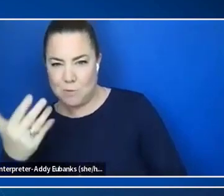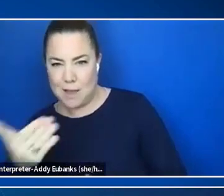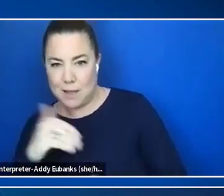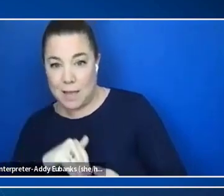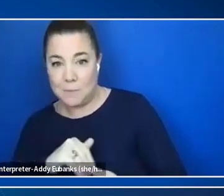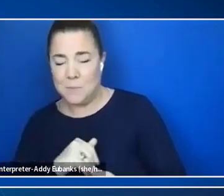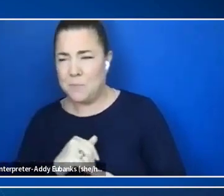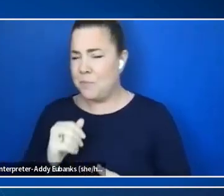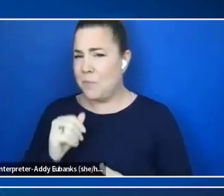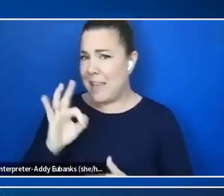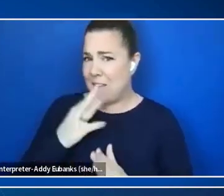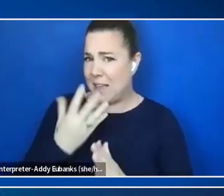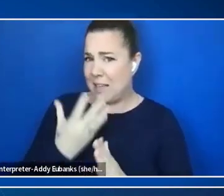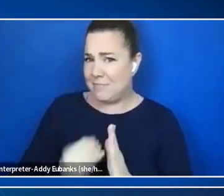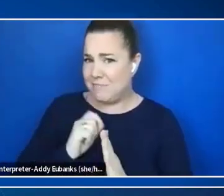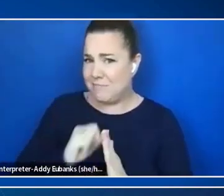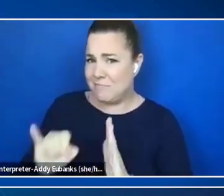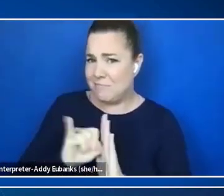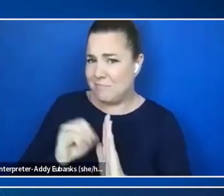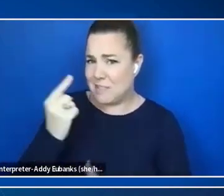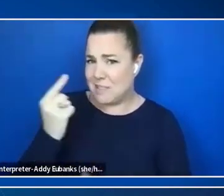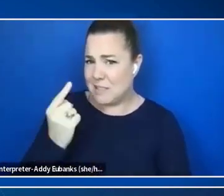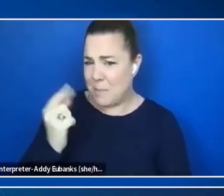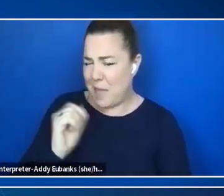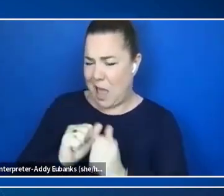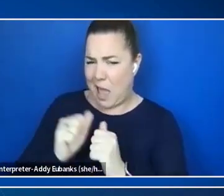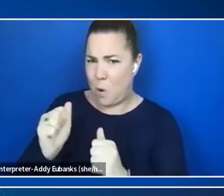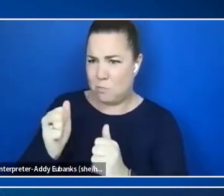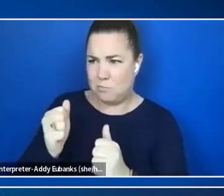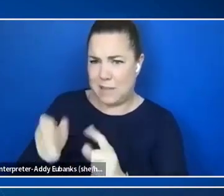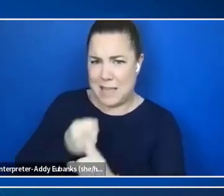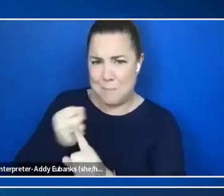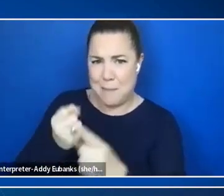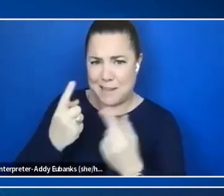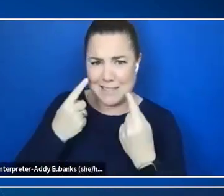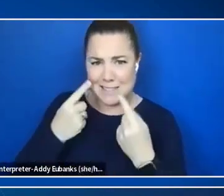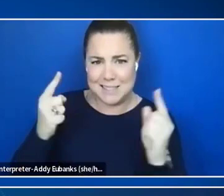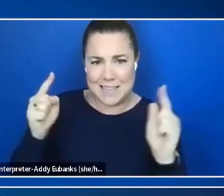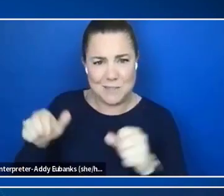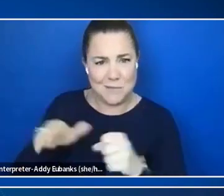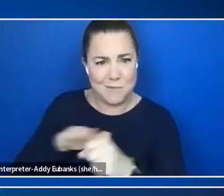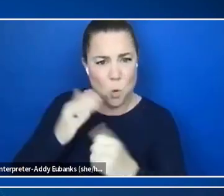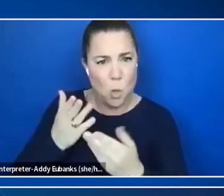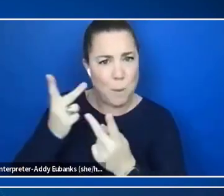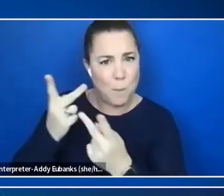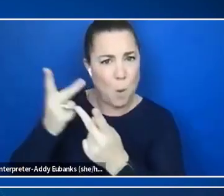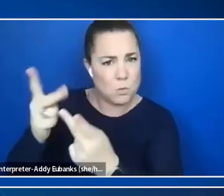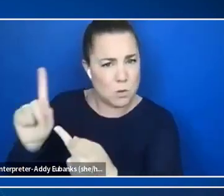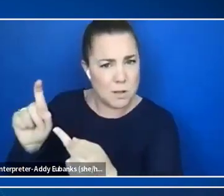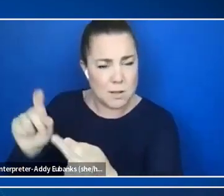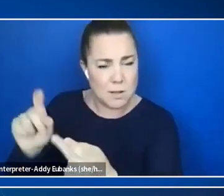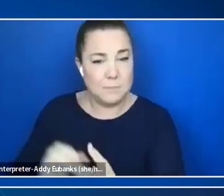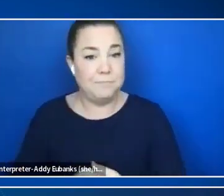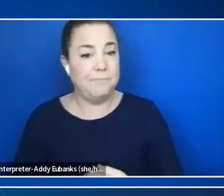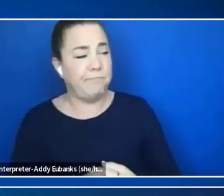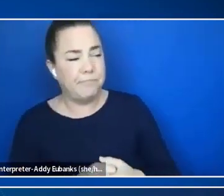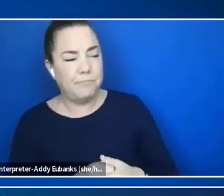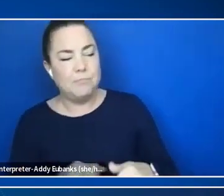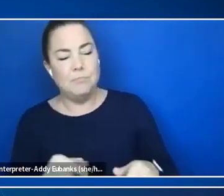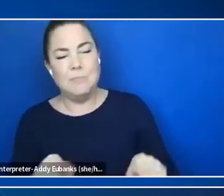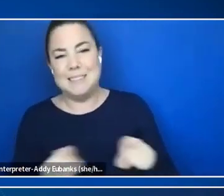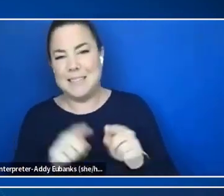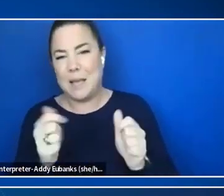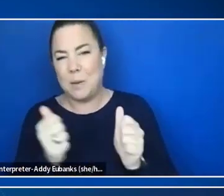are identified, how would that affect the success of the proposal? And so that, just like any other, strengths